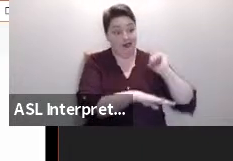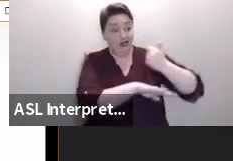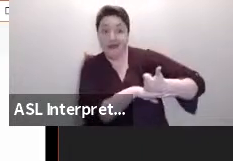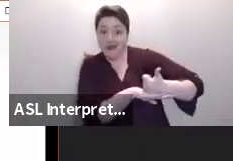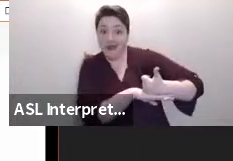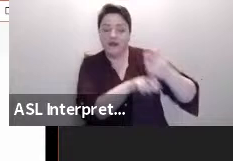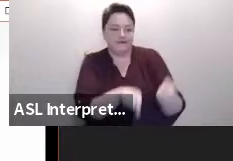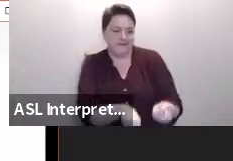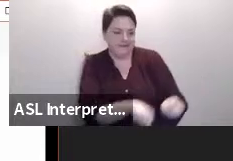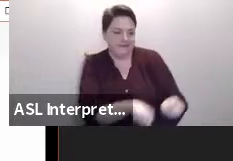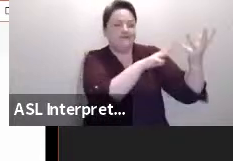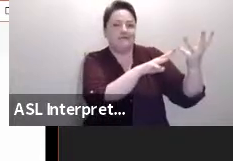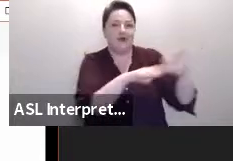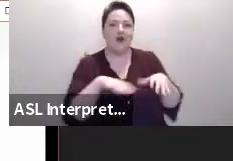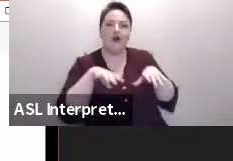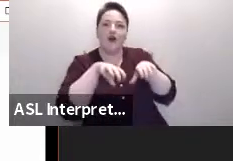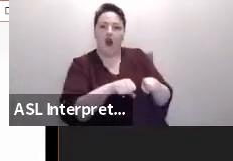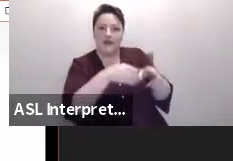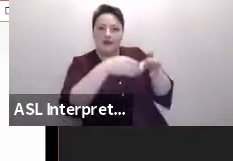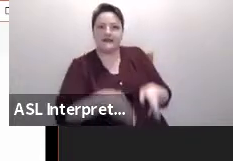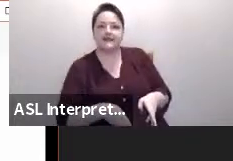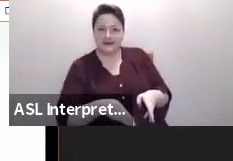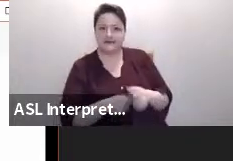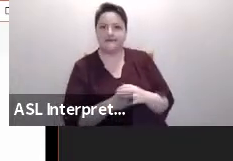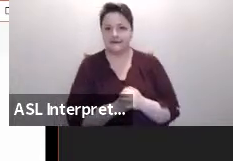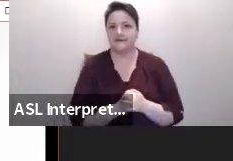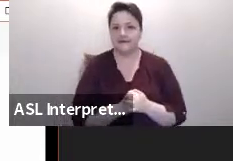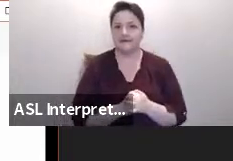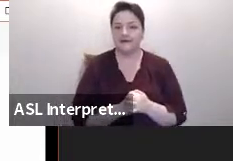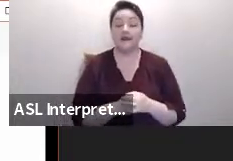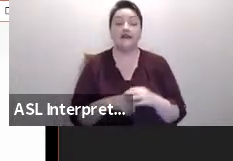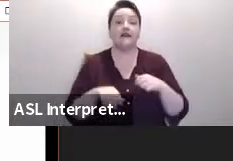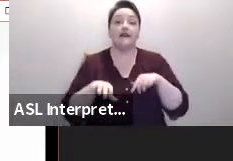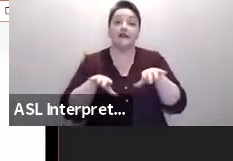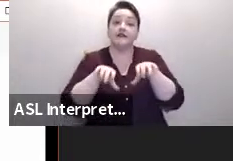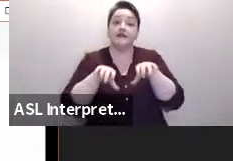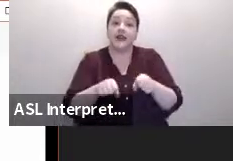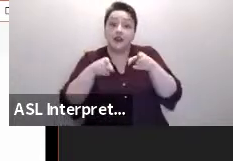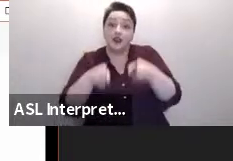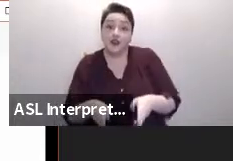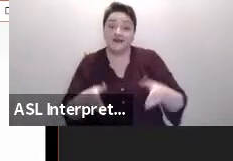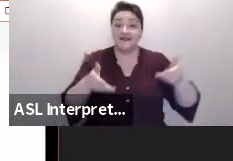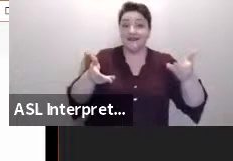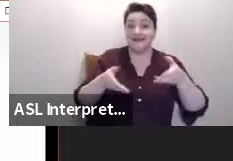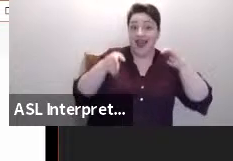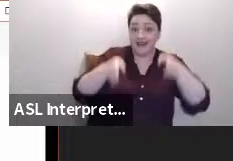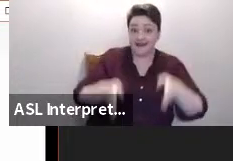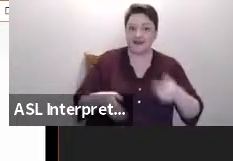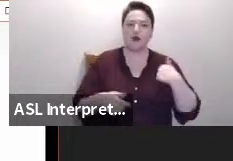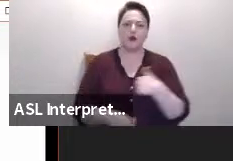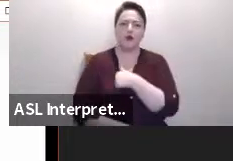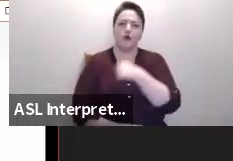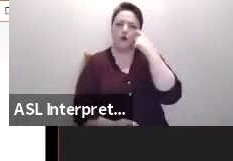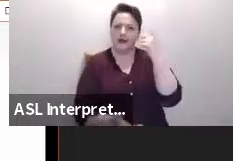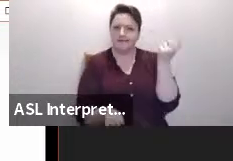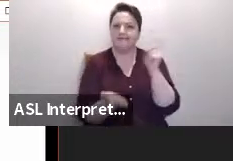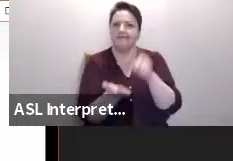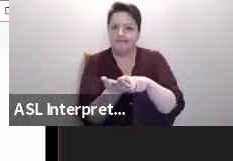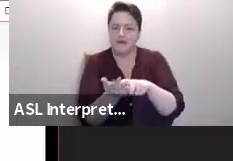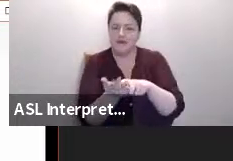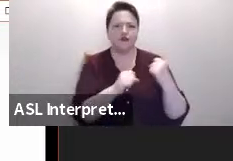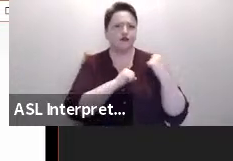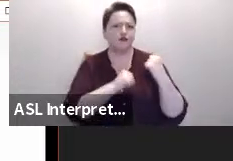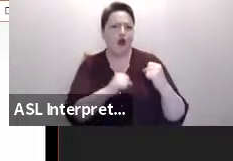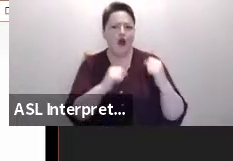and settlers. As settlers and/or guests, we recognize the strong and diverse Native communities in